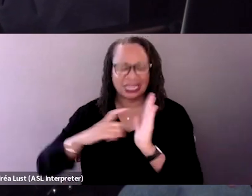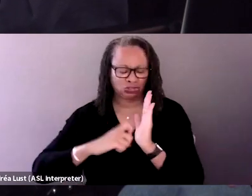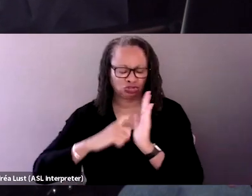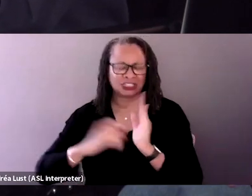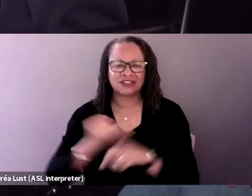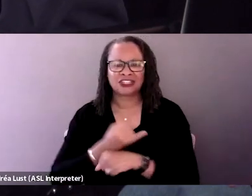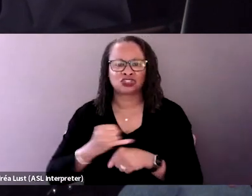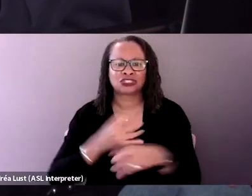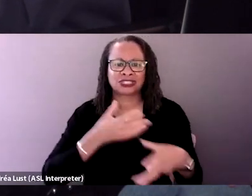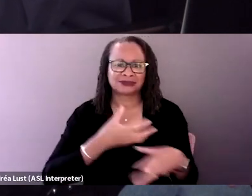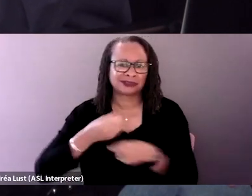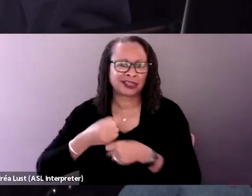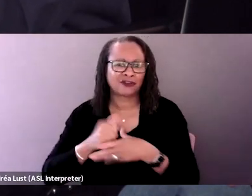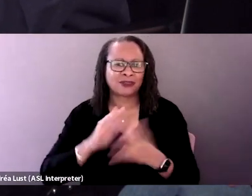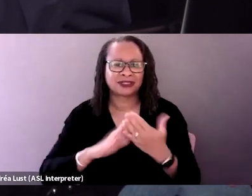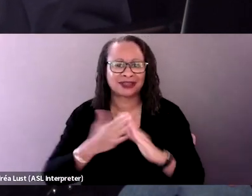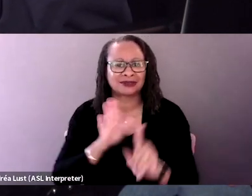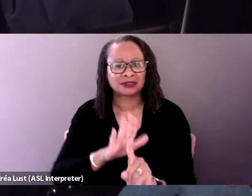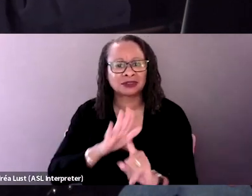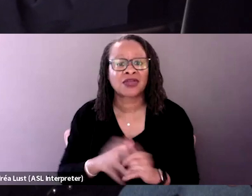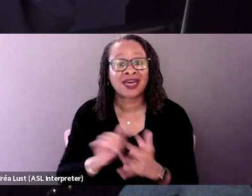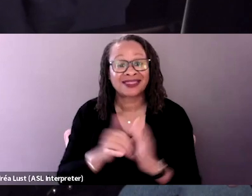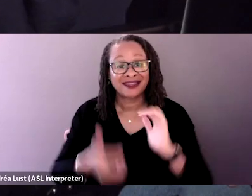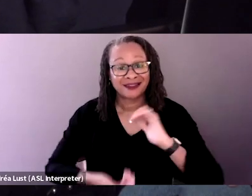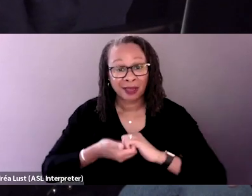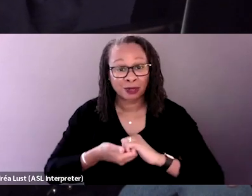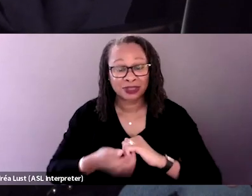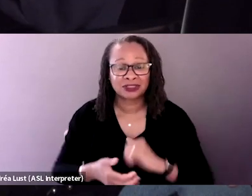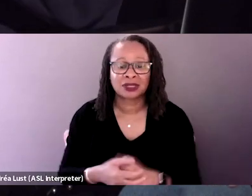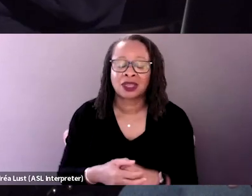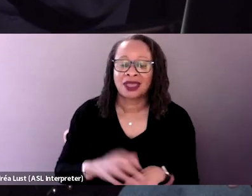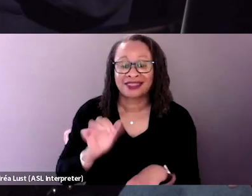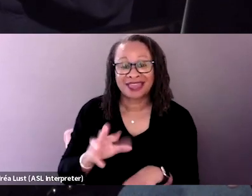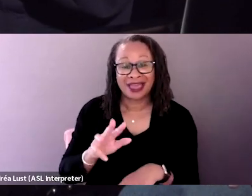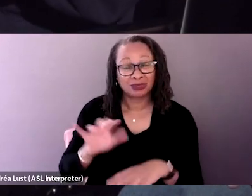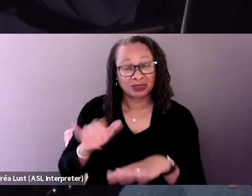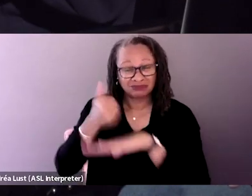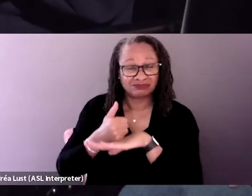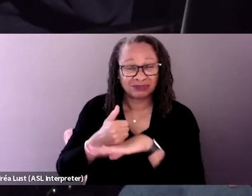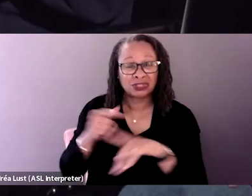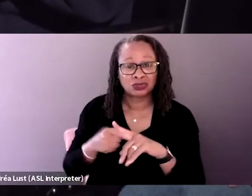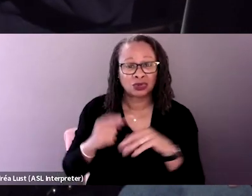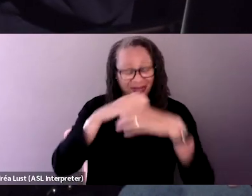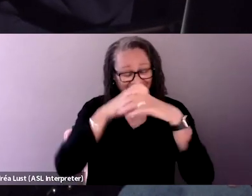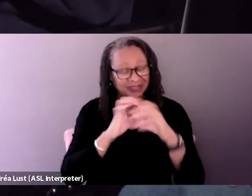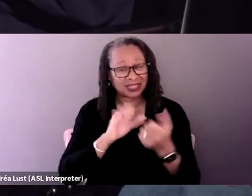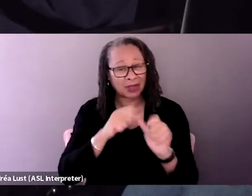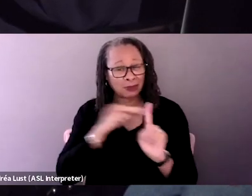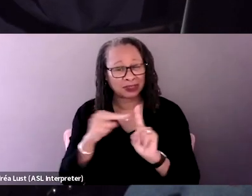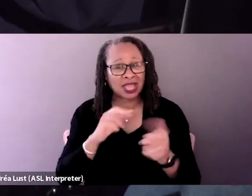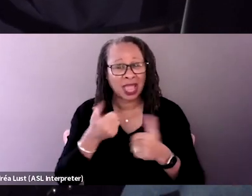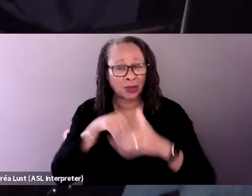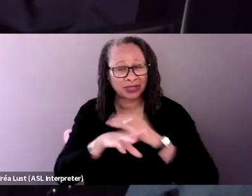it. And so that collaboration was foundational in the lens in which we were coming into the world.